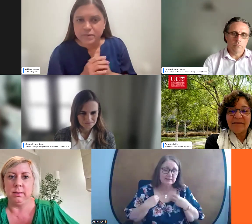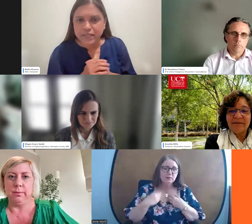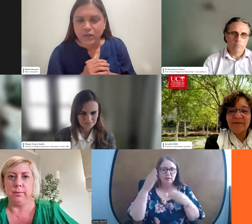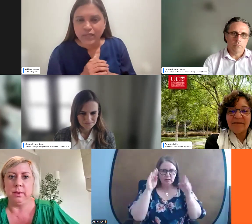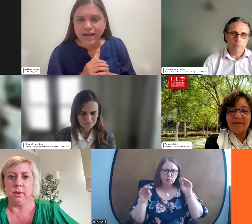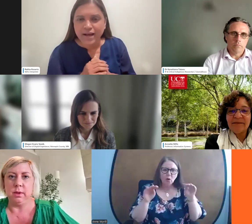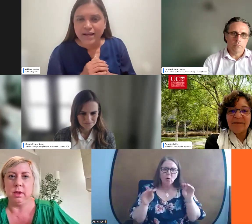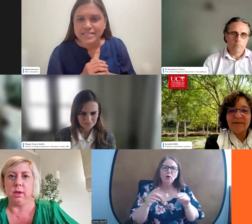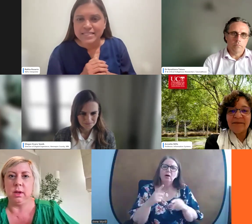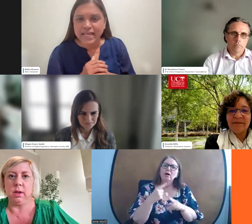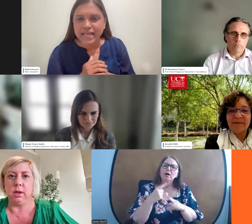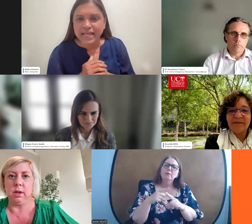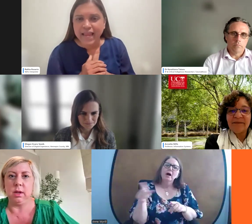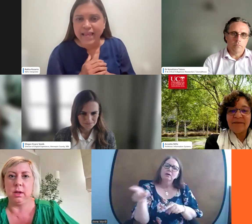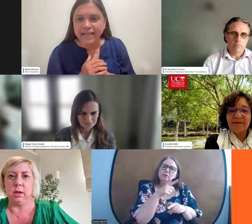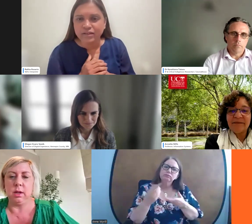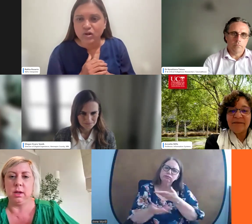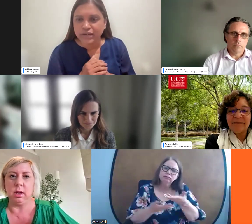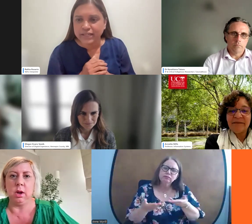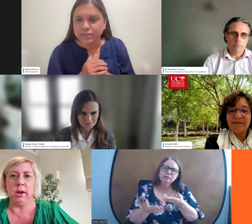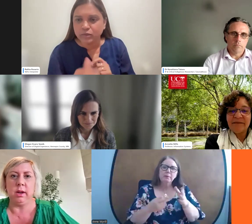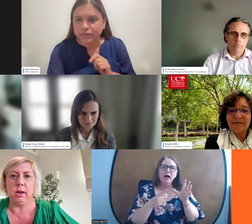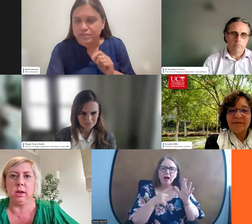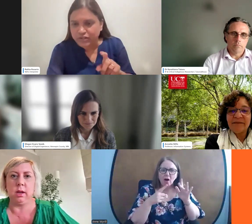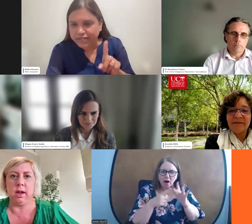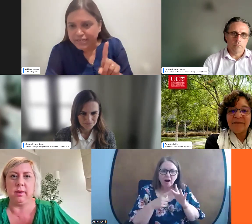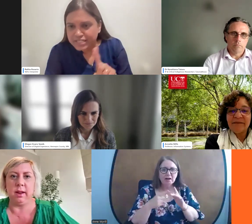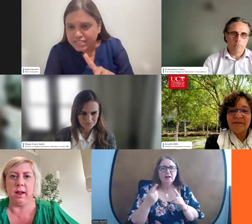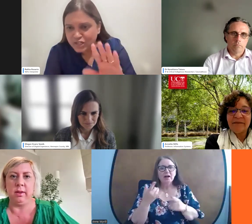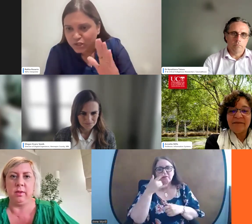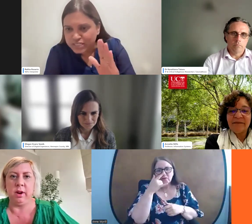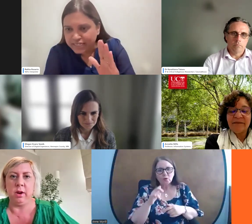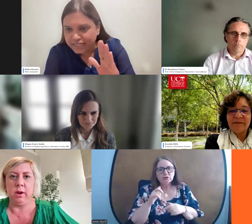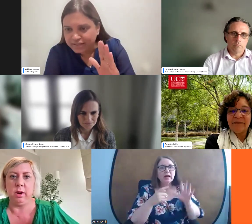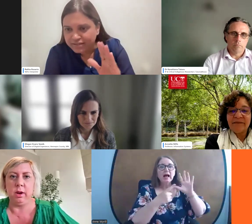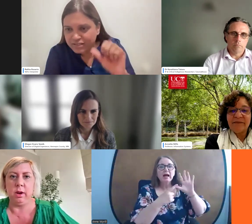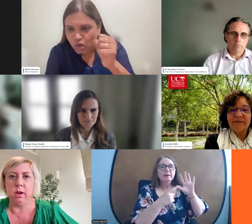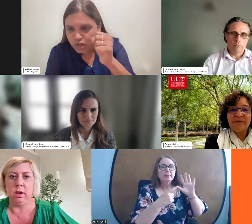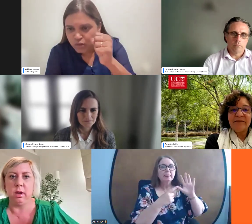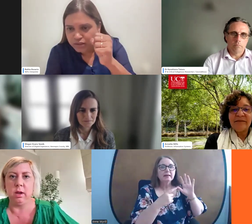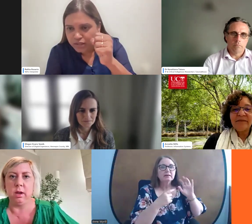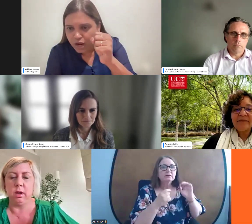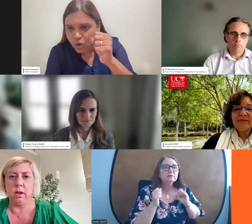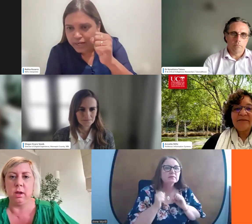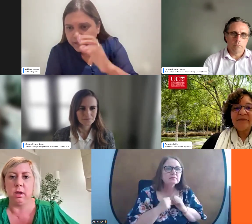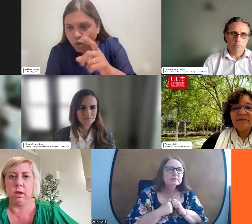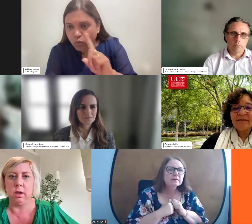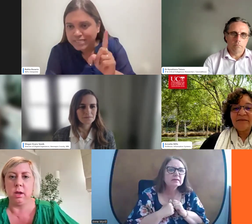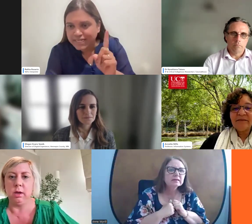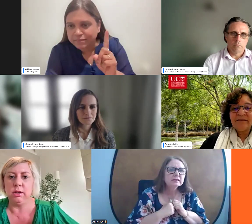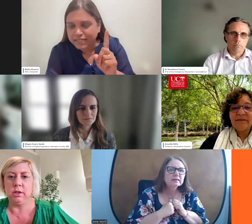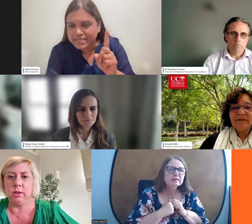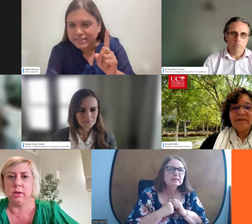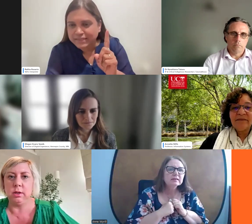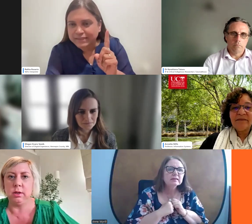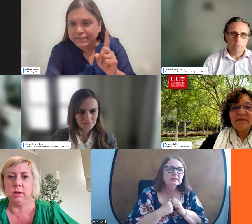Interpreter speaking, we can't see Anne. Corinne. Oh, you can't see Anne's video? Hold Anne, hold 1